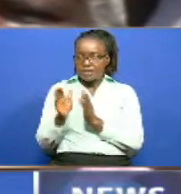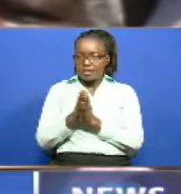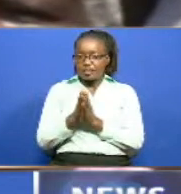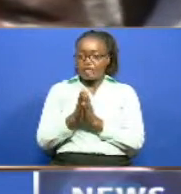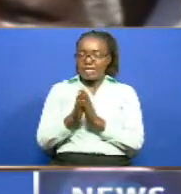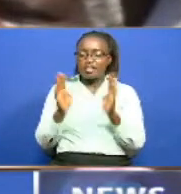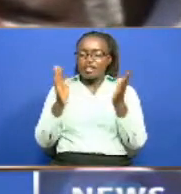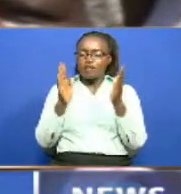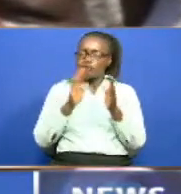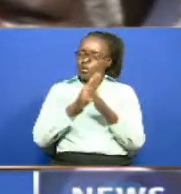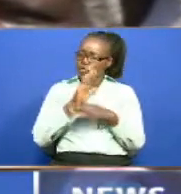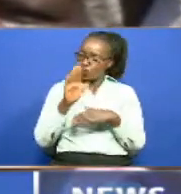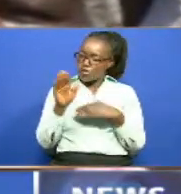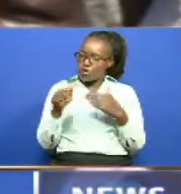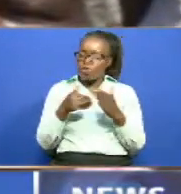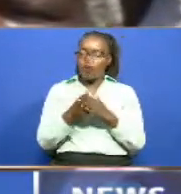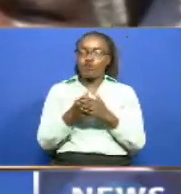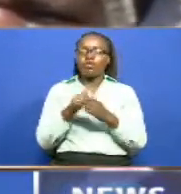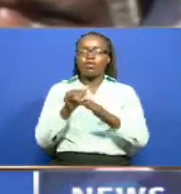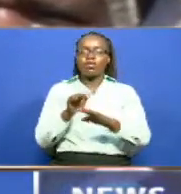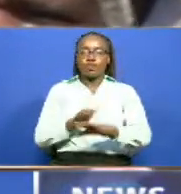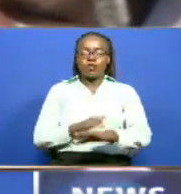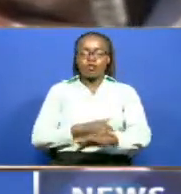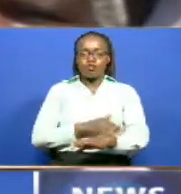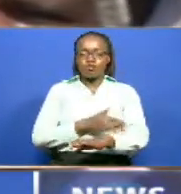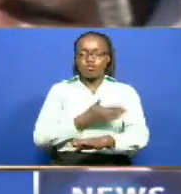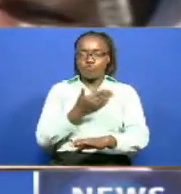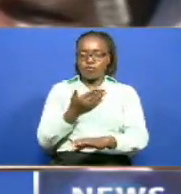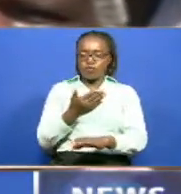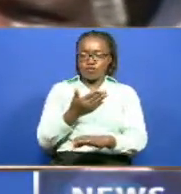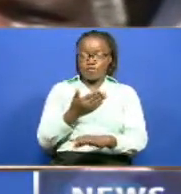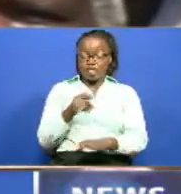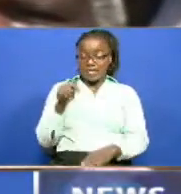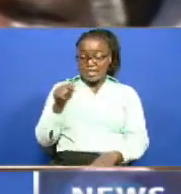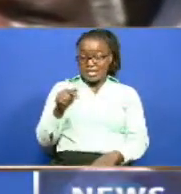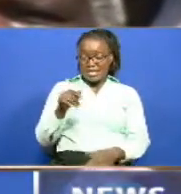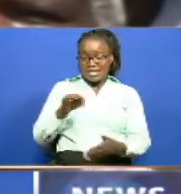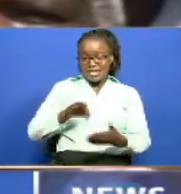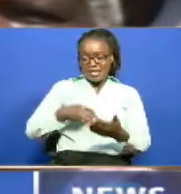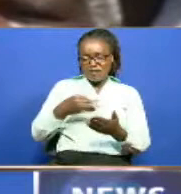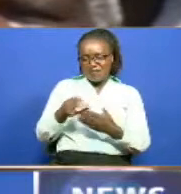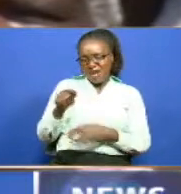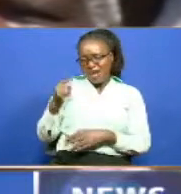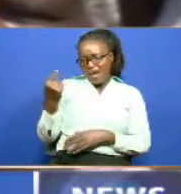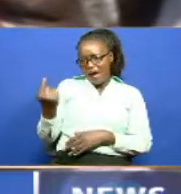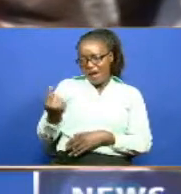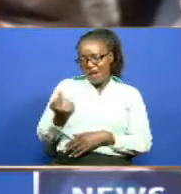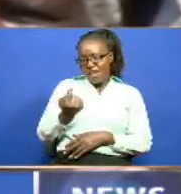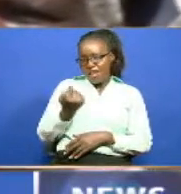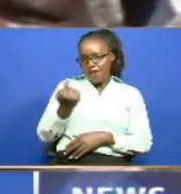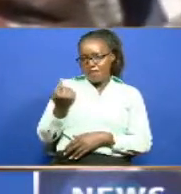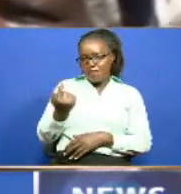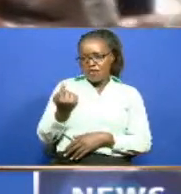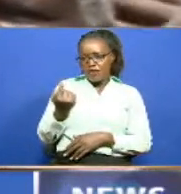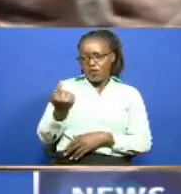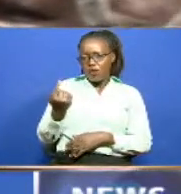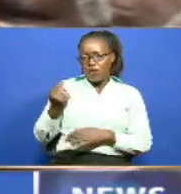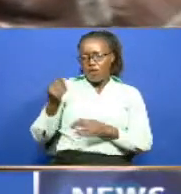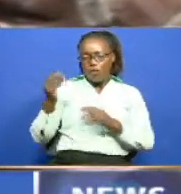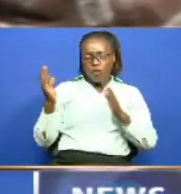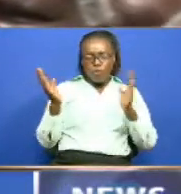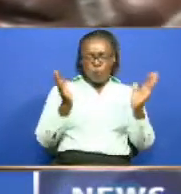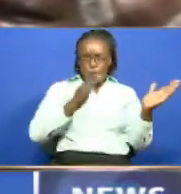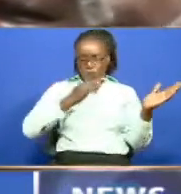masherehe yote ya Mkikuyu. Kwa hivyo hii mti ilianguka yenyewe. Ikaanguka, upepo